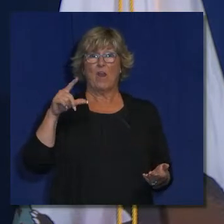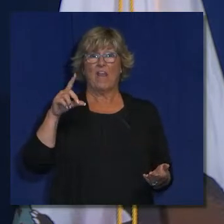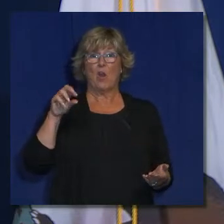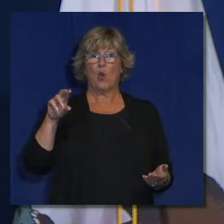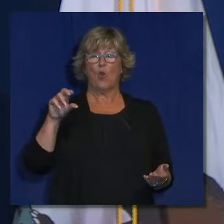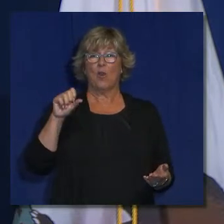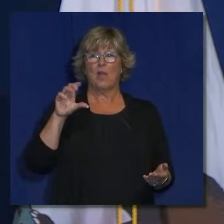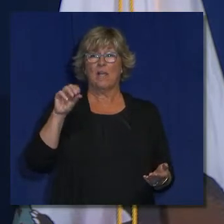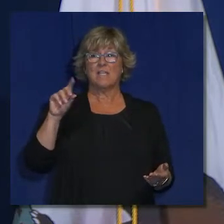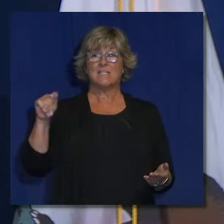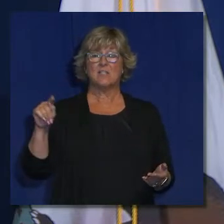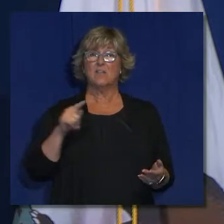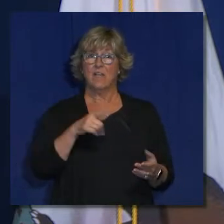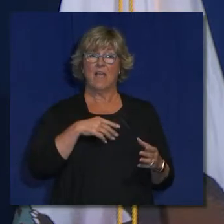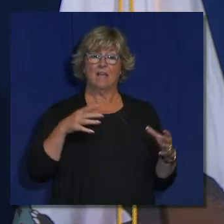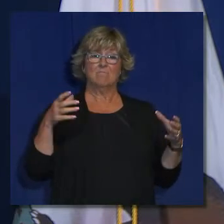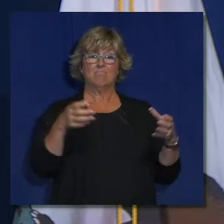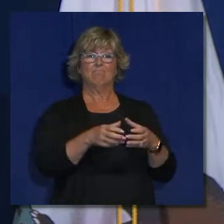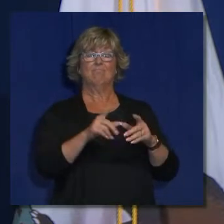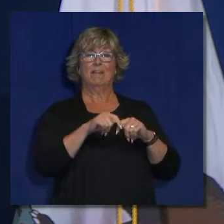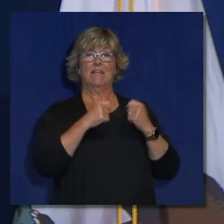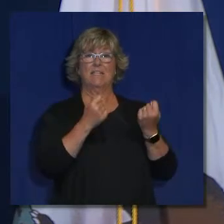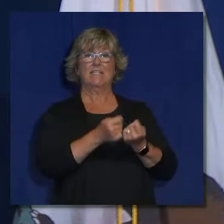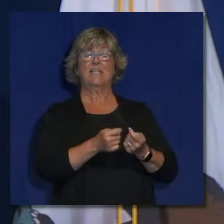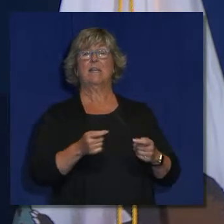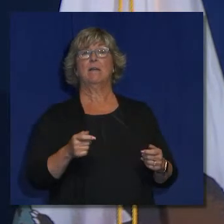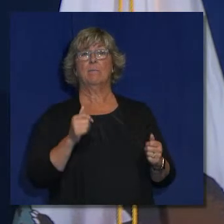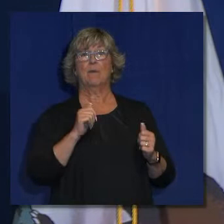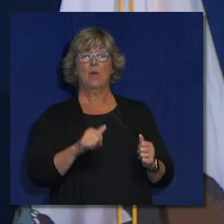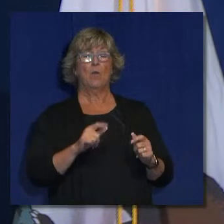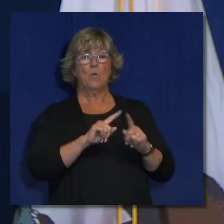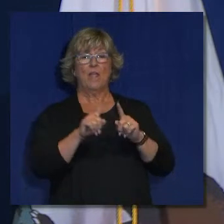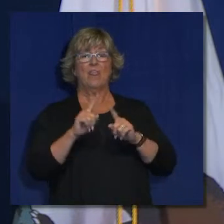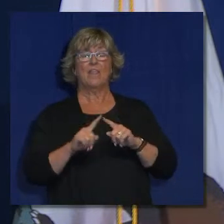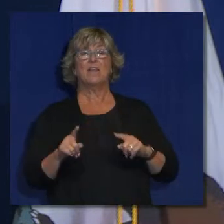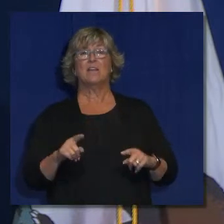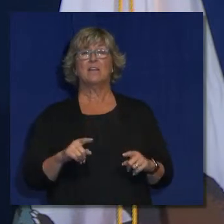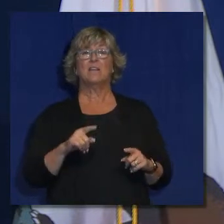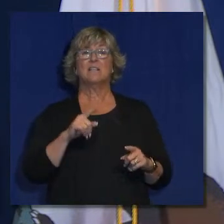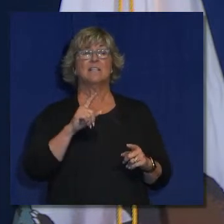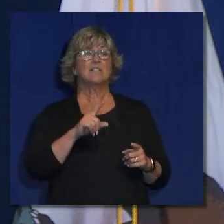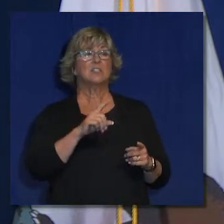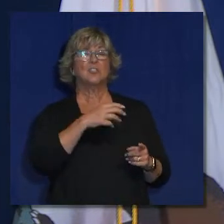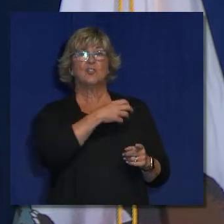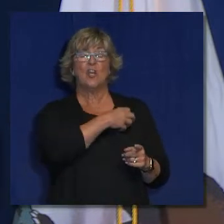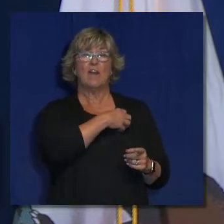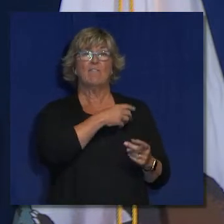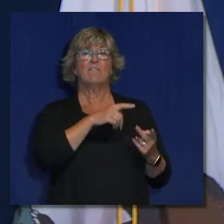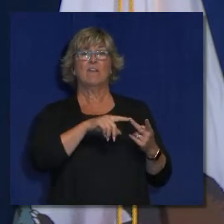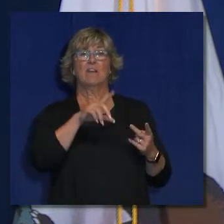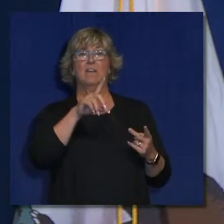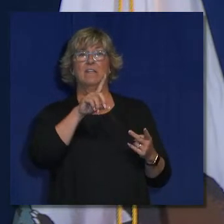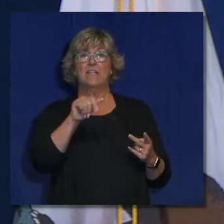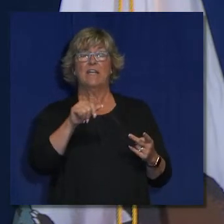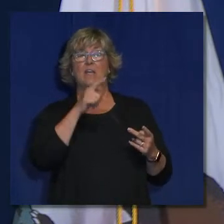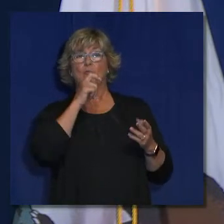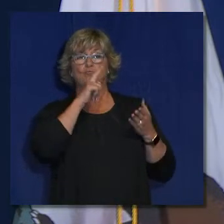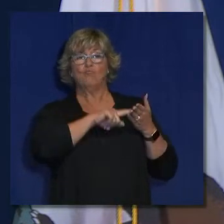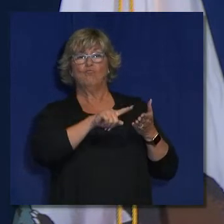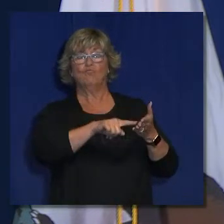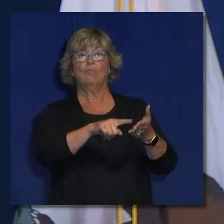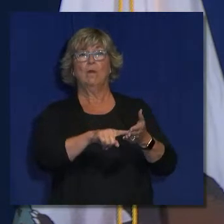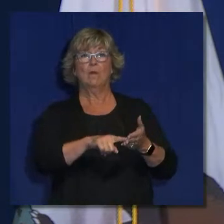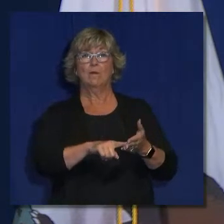group of people, a team, task force, working with Mark Gilladucci, sheriffs, working with district attorneys. We're funding a lot of those investigations, but I